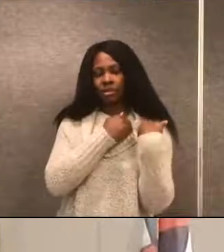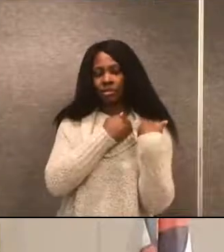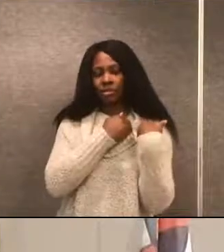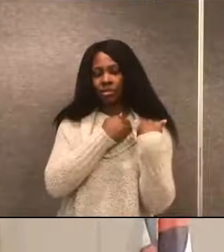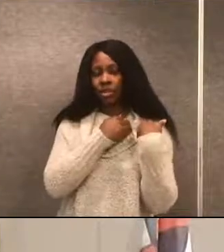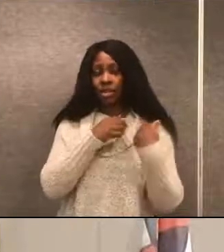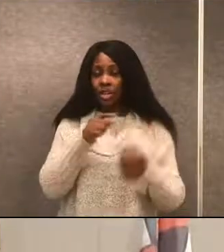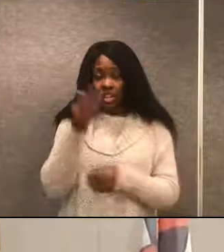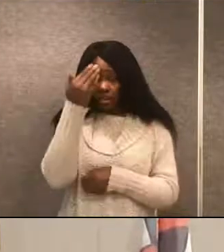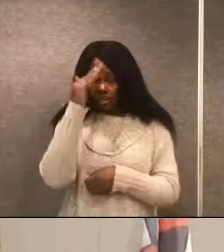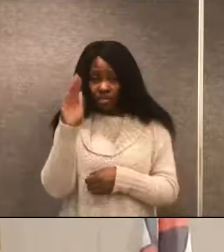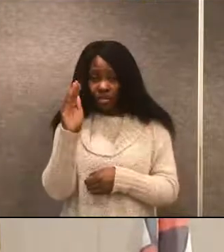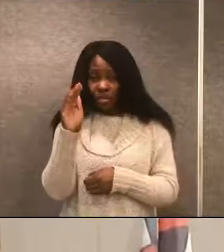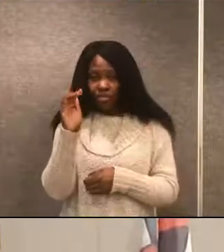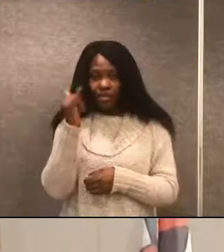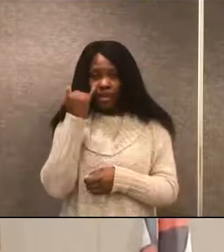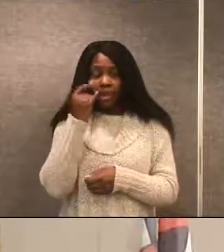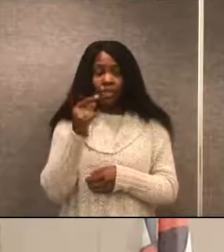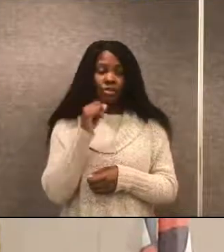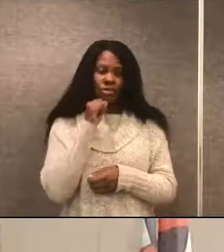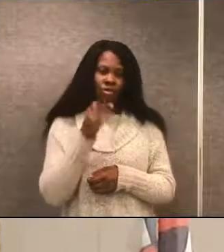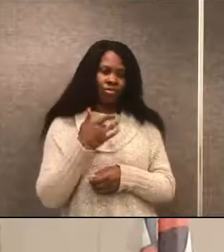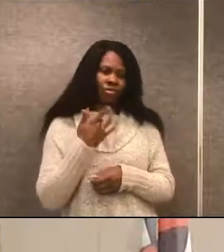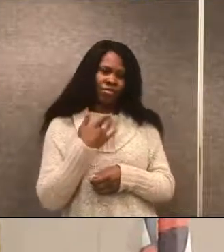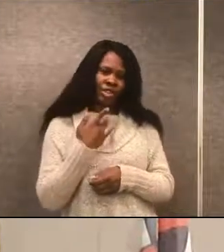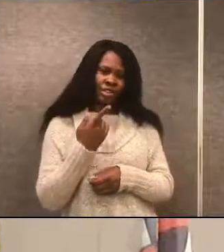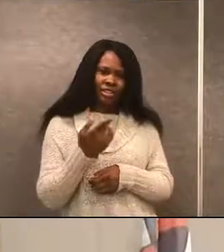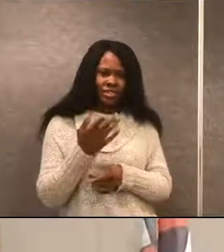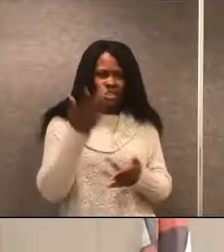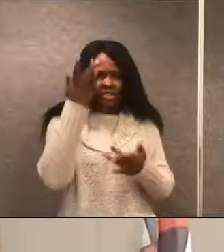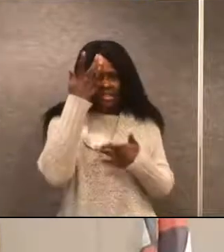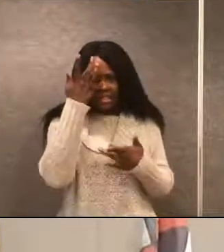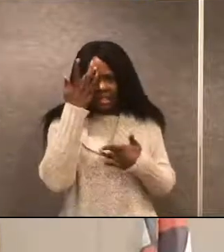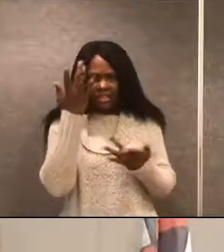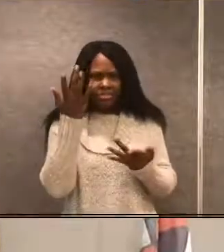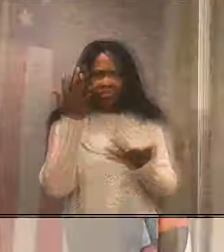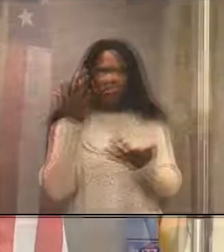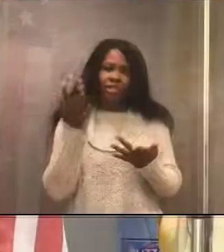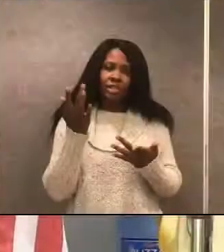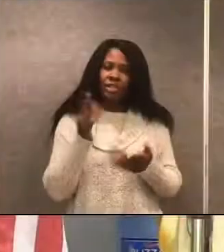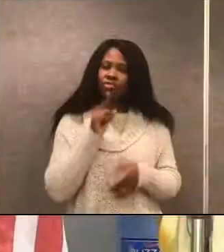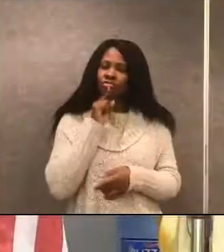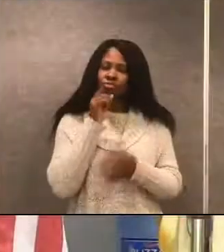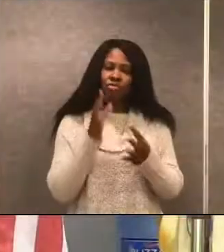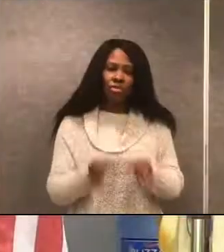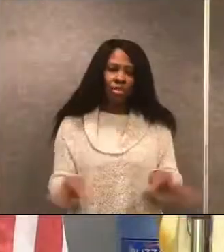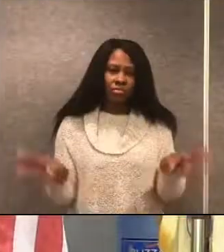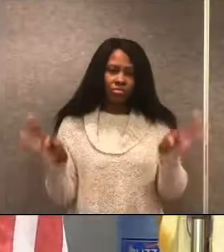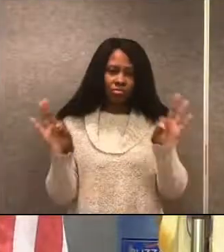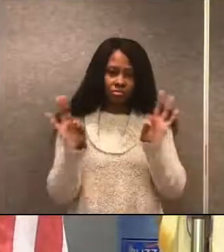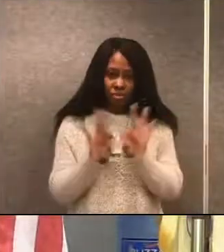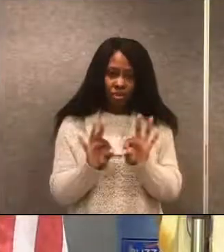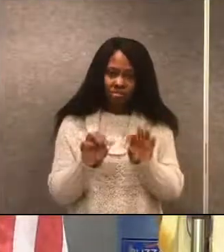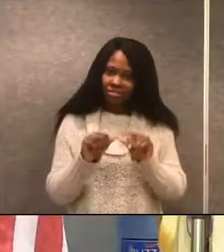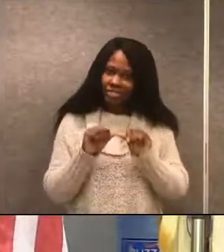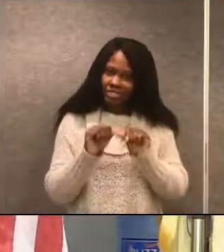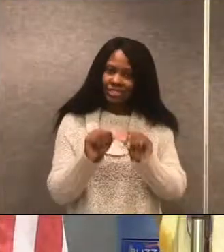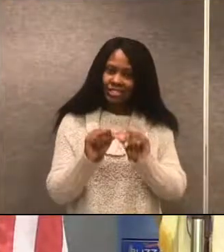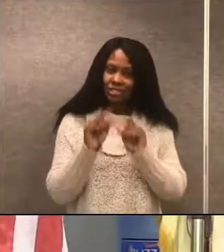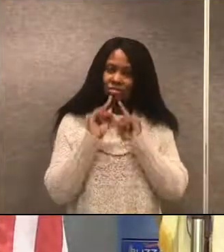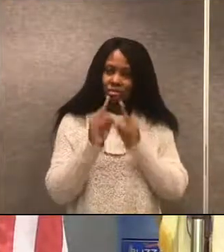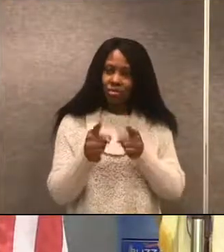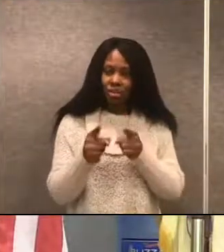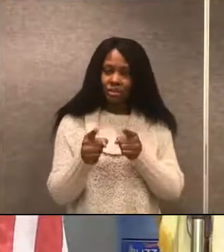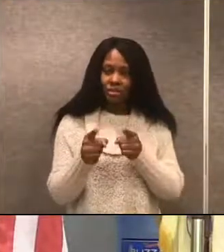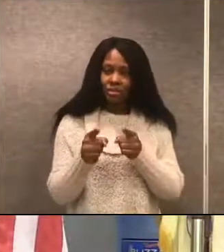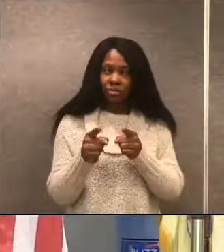Even if you're not feeling as though you have any symptoms, it's so important to still report it,